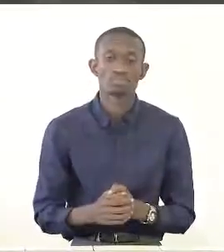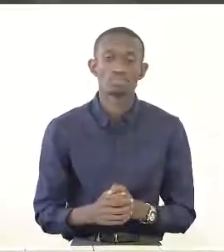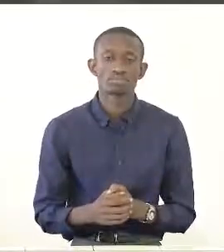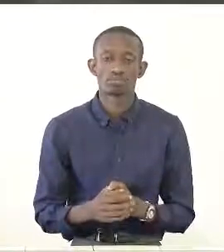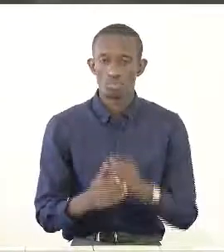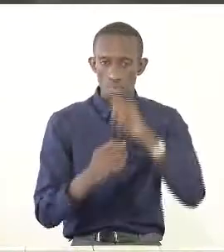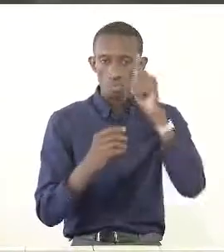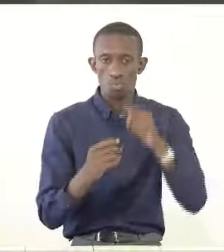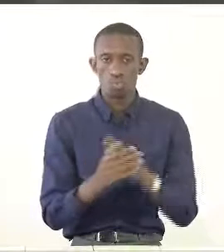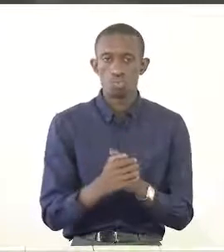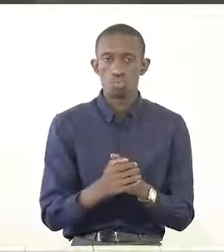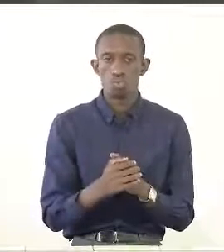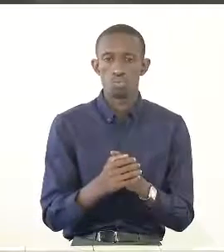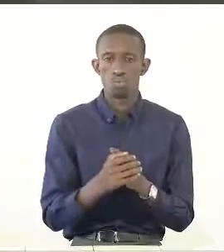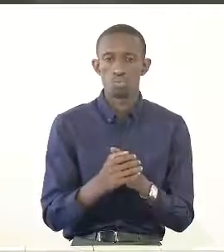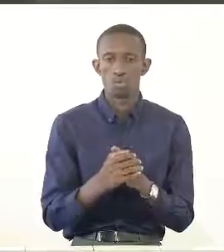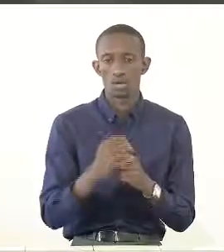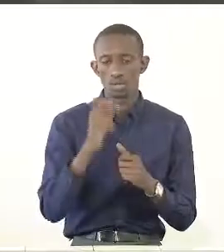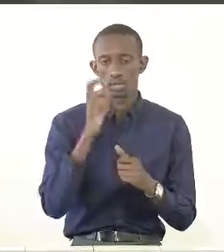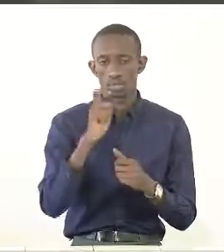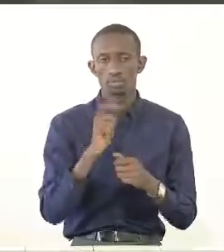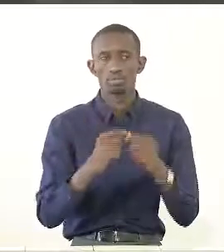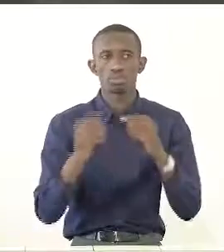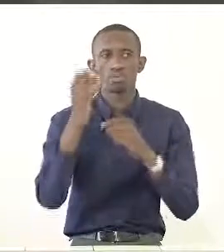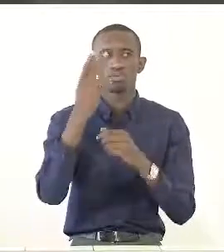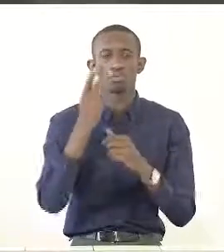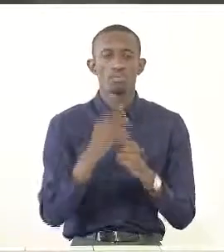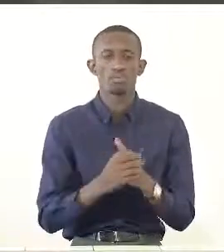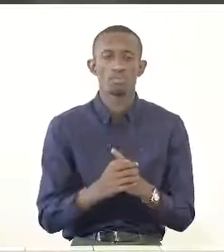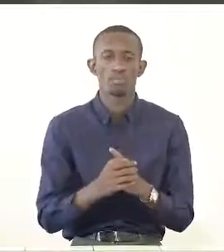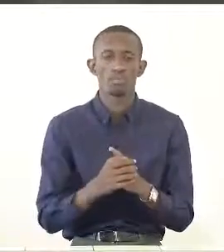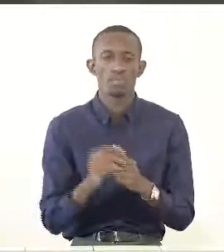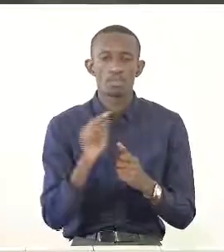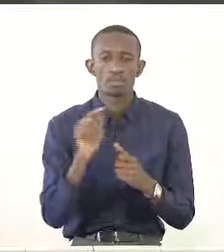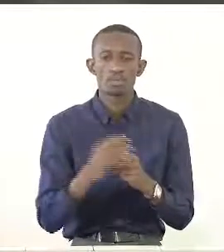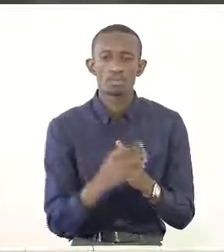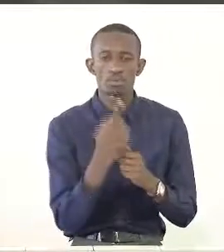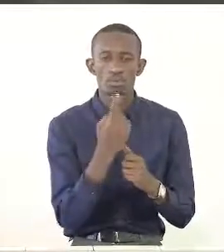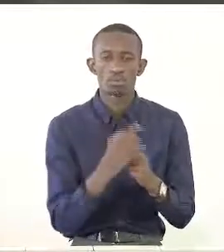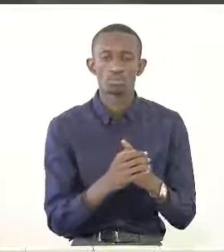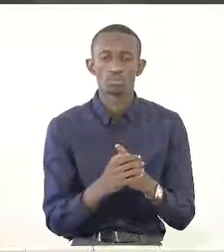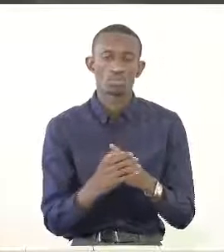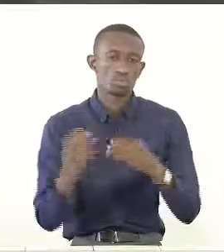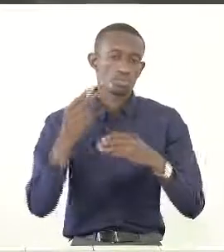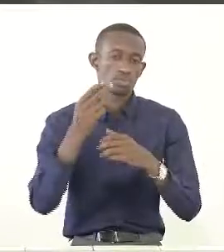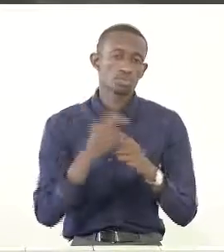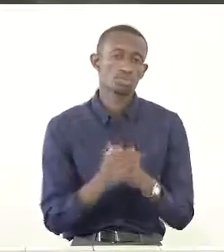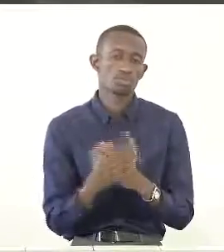integral of e power 2x divided by 1 plus e power x